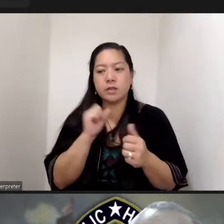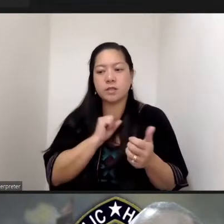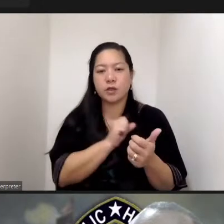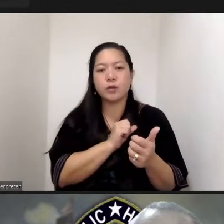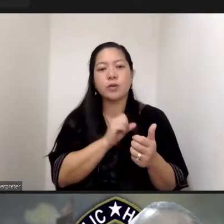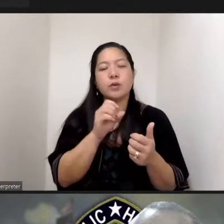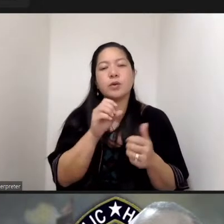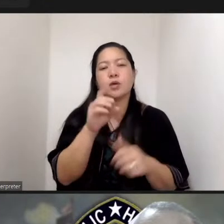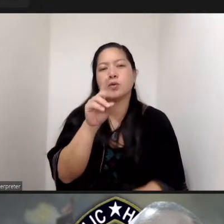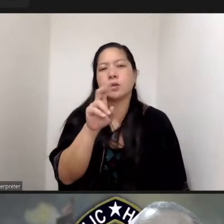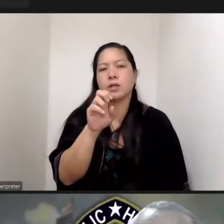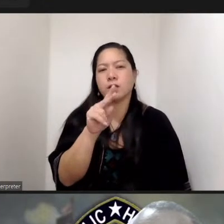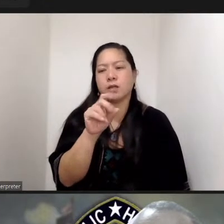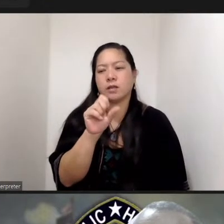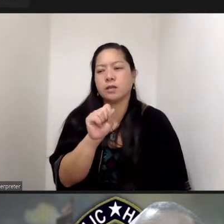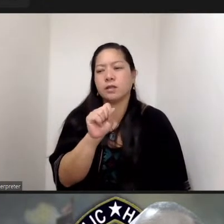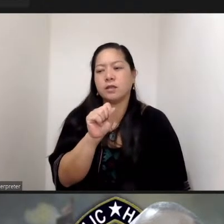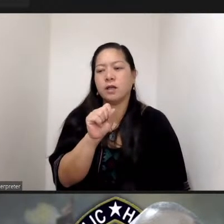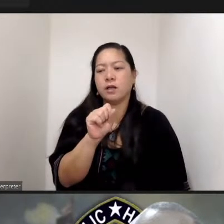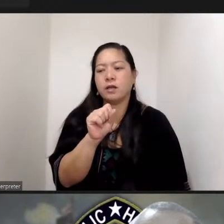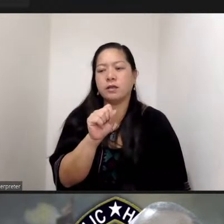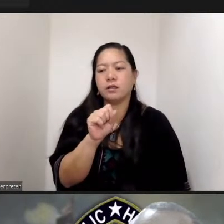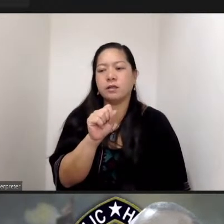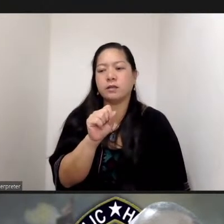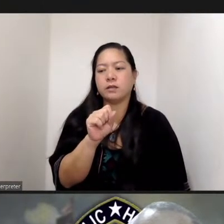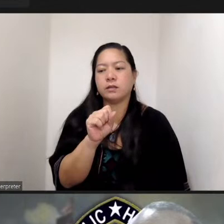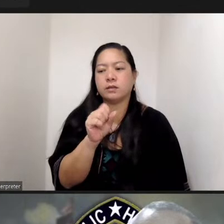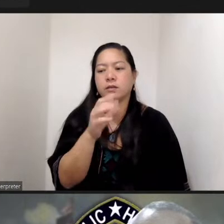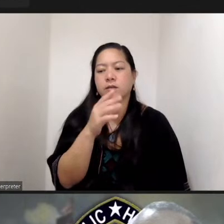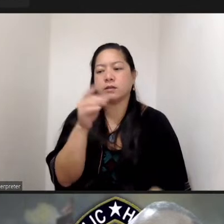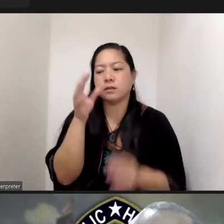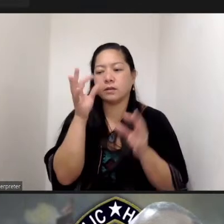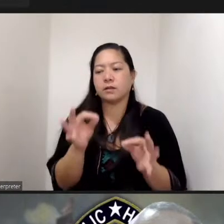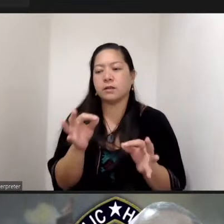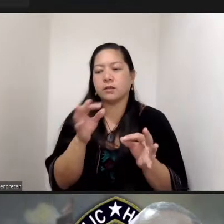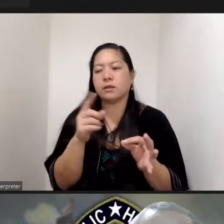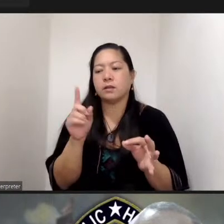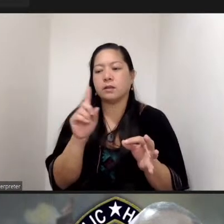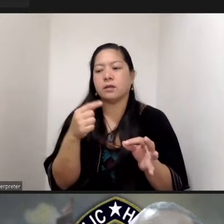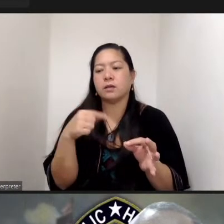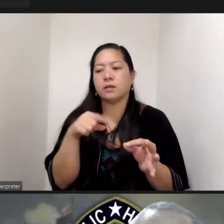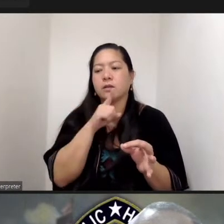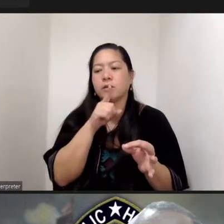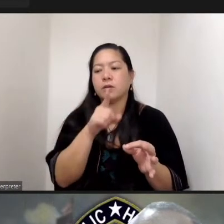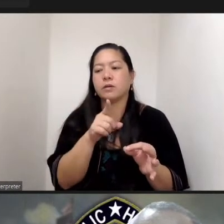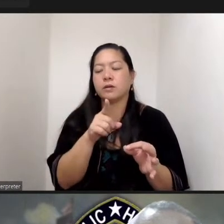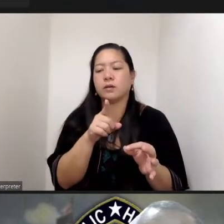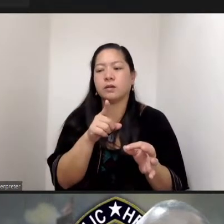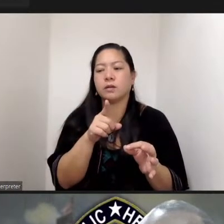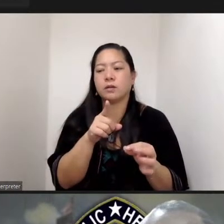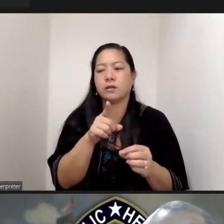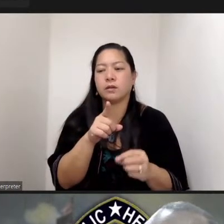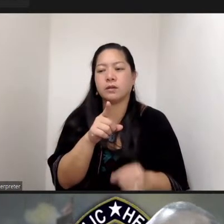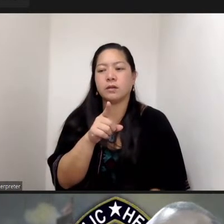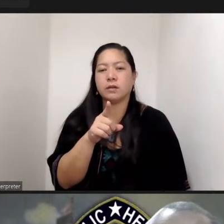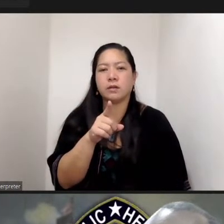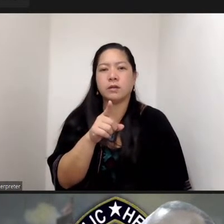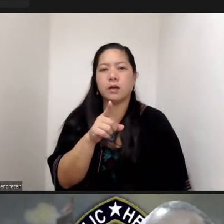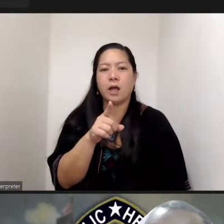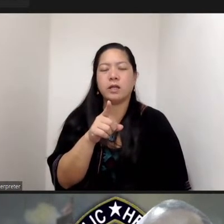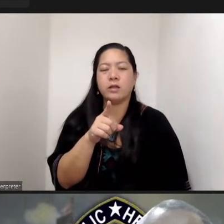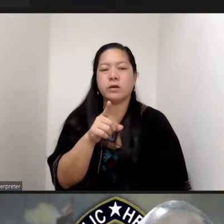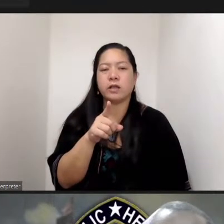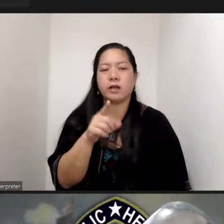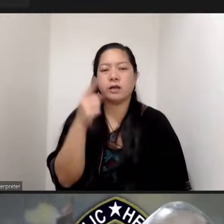morning, and he called some of your decisions overly divisive. For